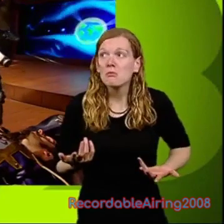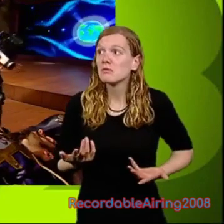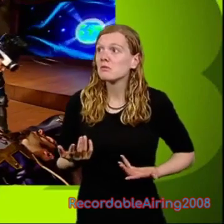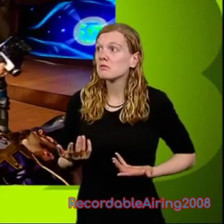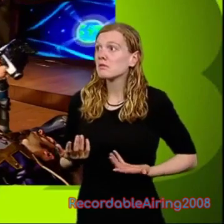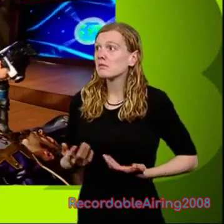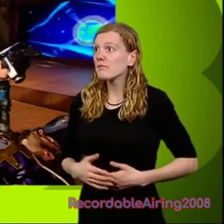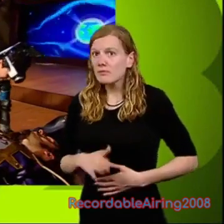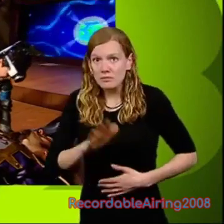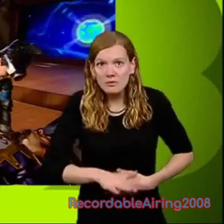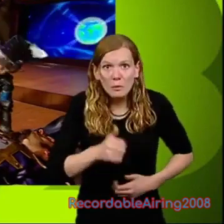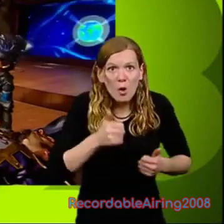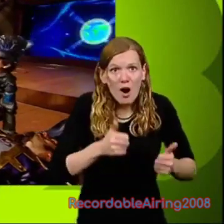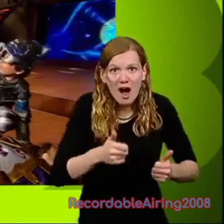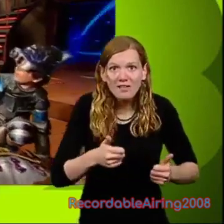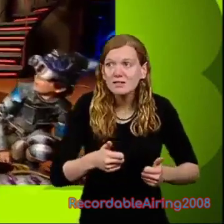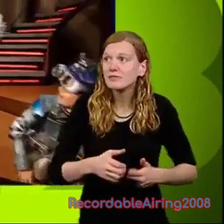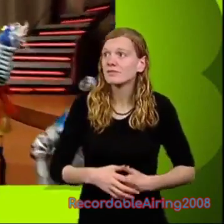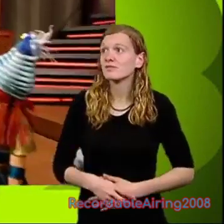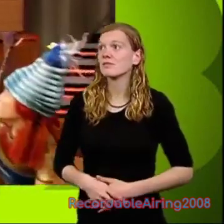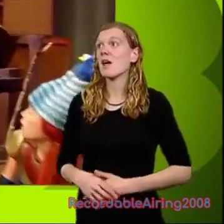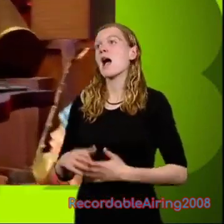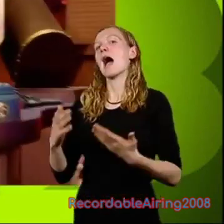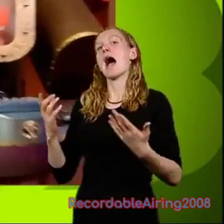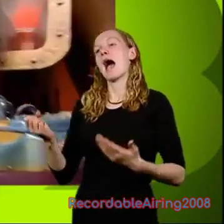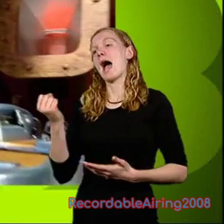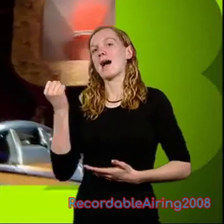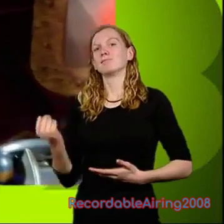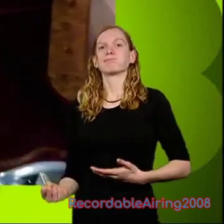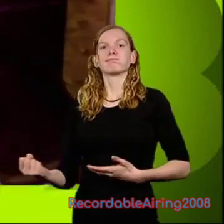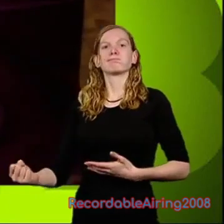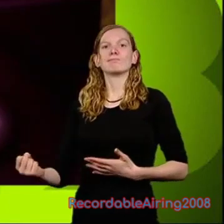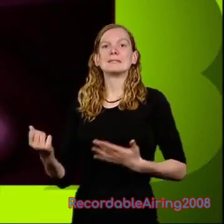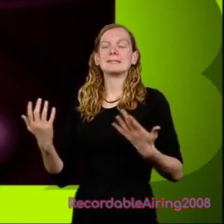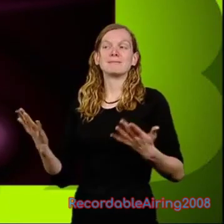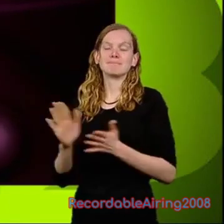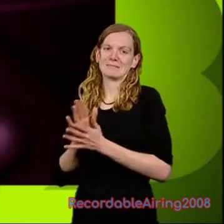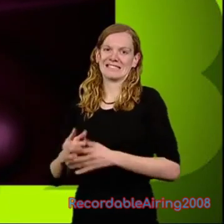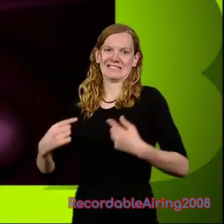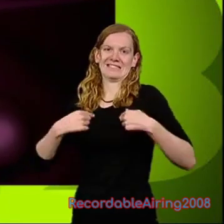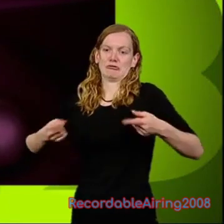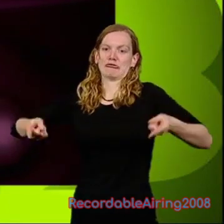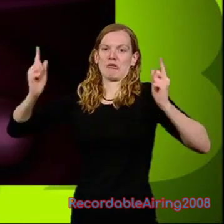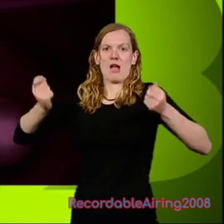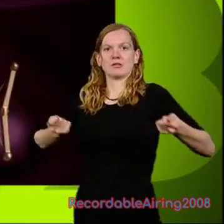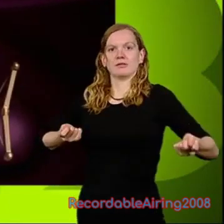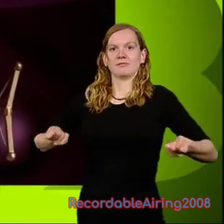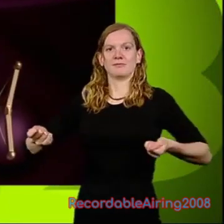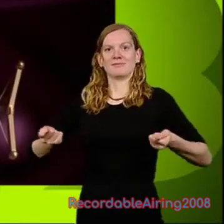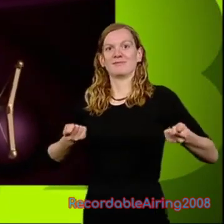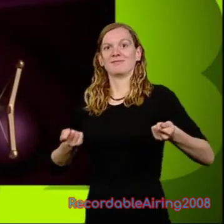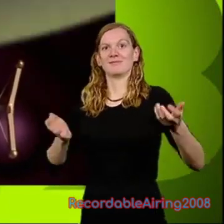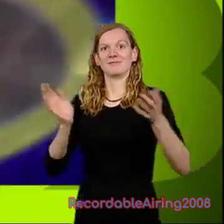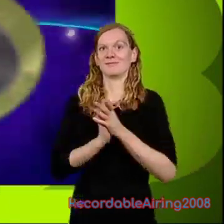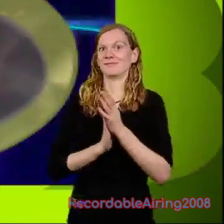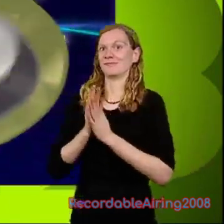Captain DJ! You're right, Captain. Oh, he's out for the count, listeners, which puts me in charge of the show. Hey, cue the theme